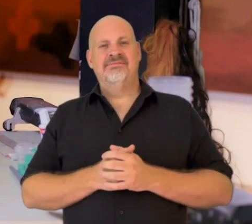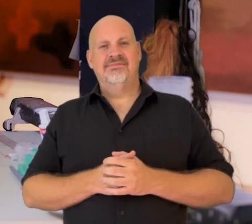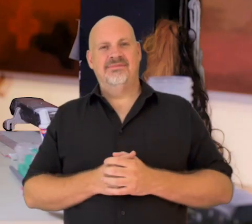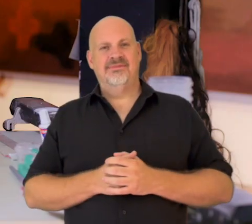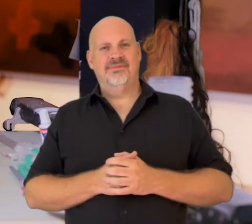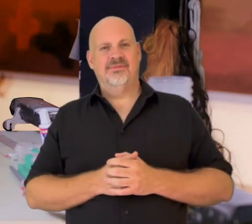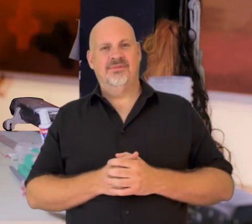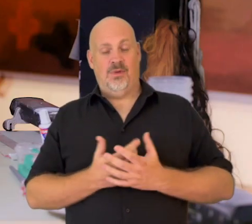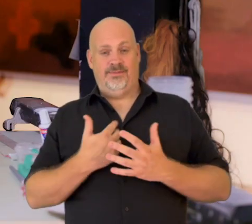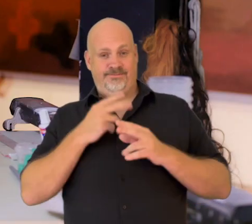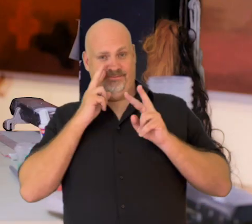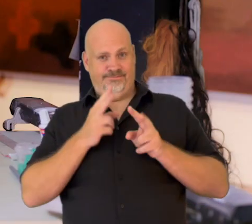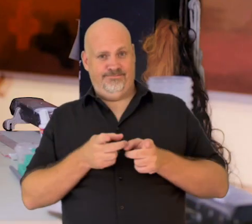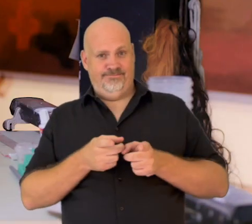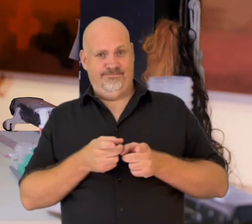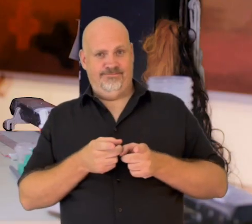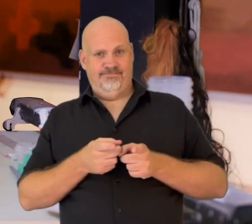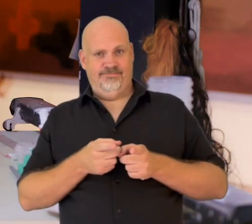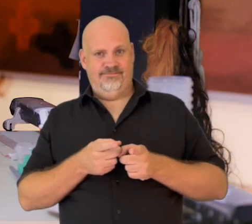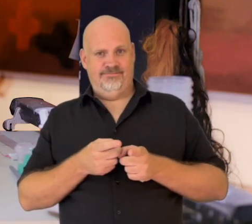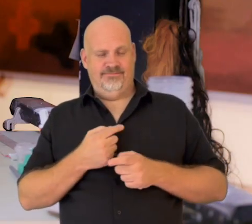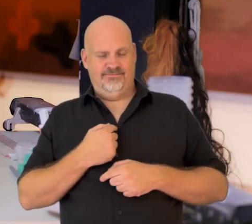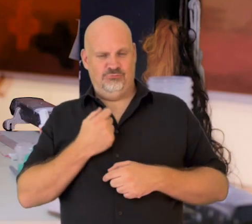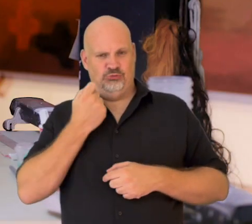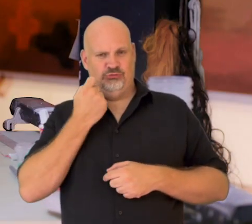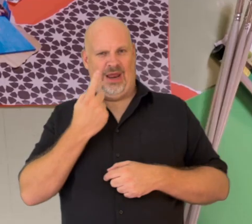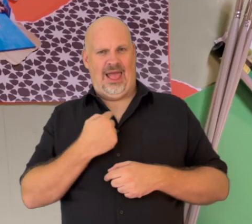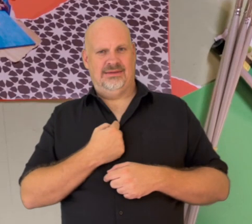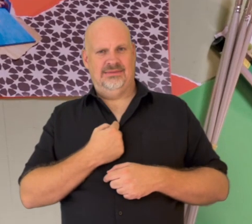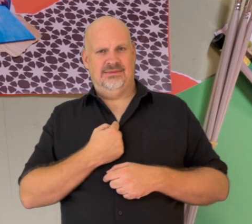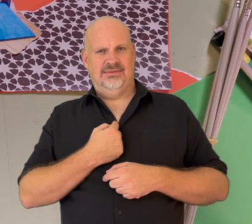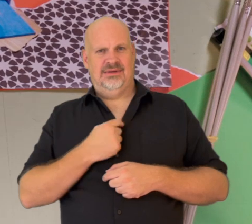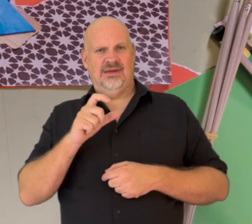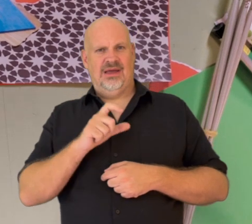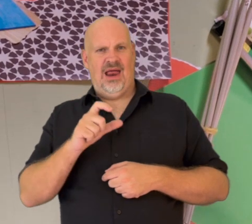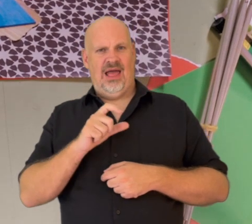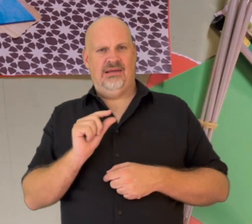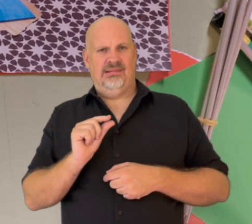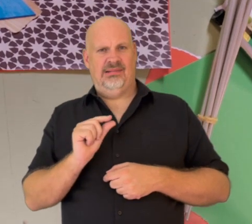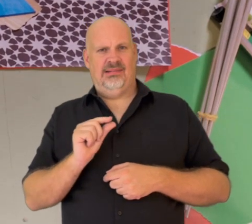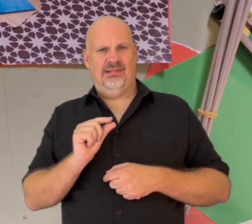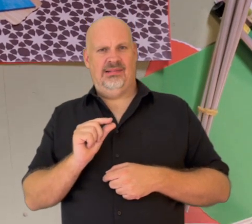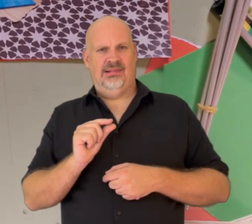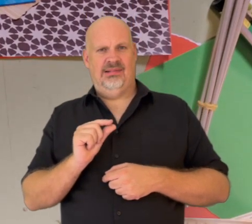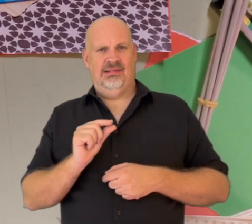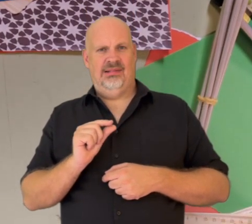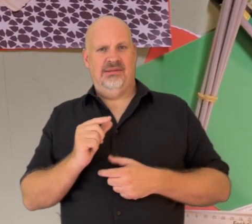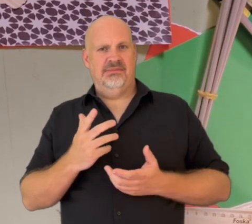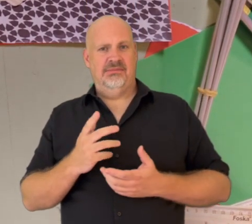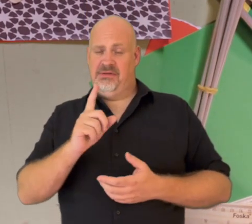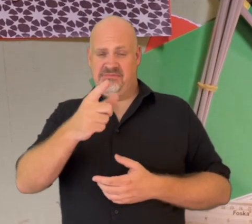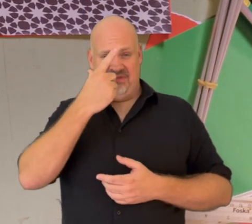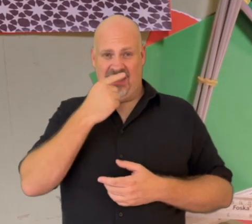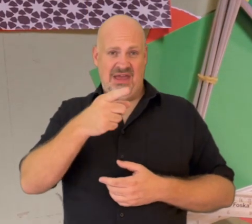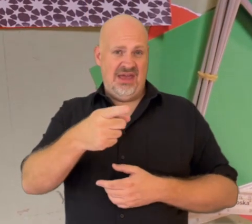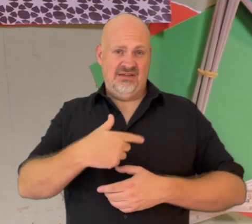So looking at these, I realised that I've used very little colour. But you can do whatever you want, go to town with it. I